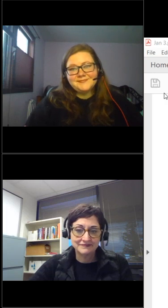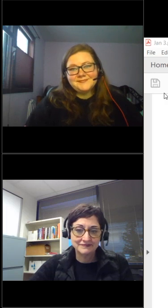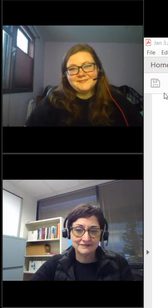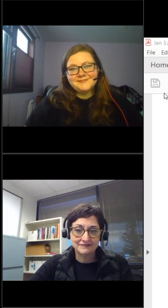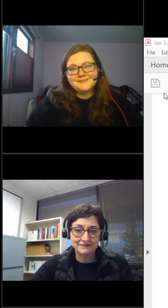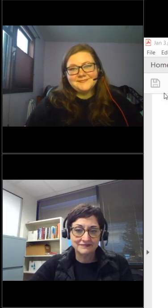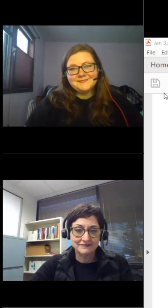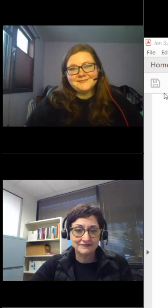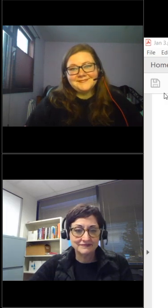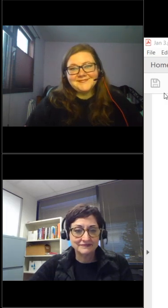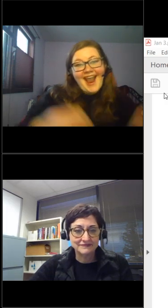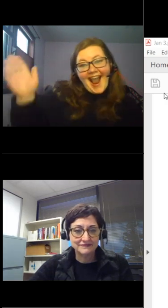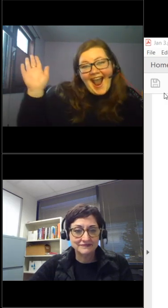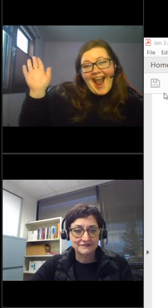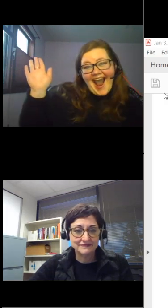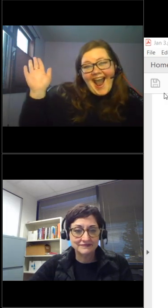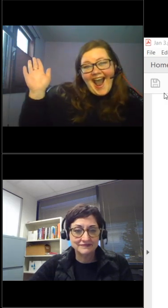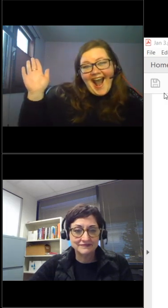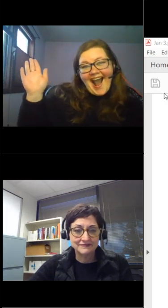happy 2023.